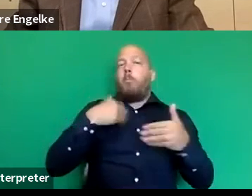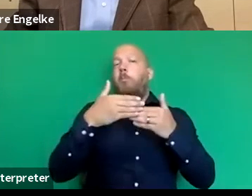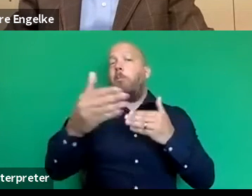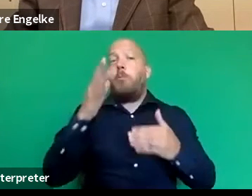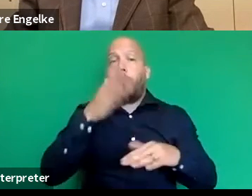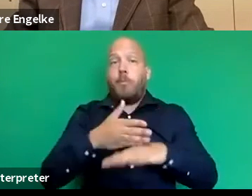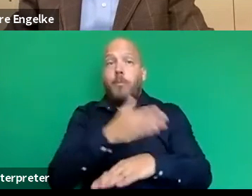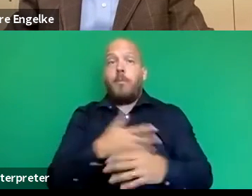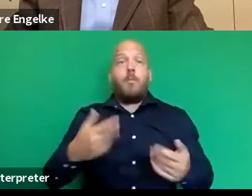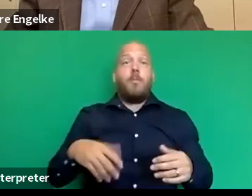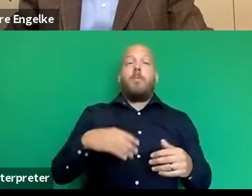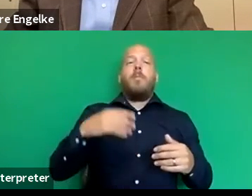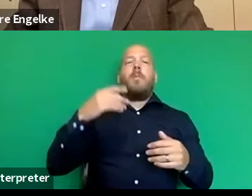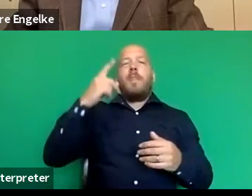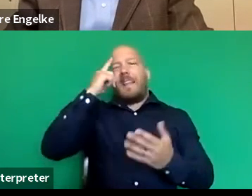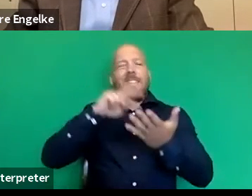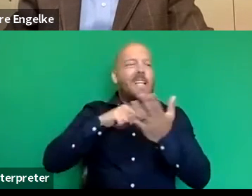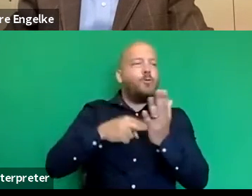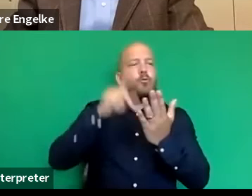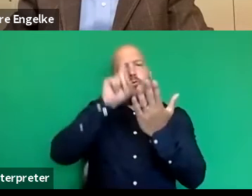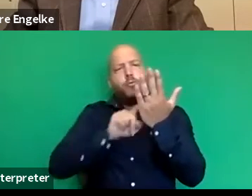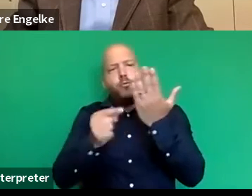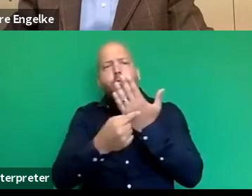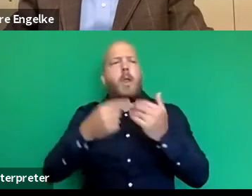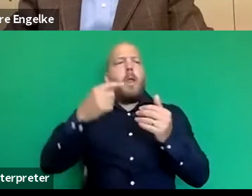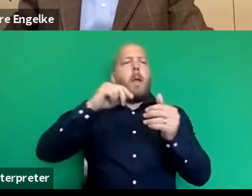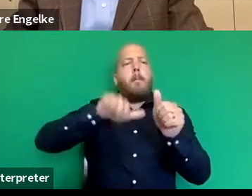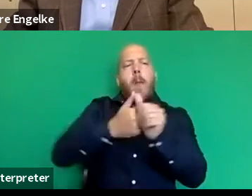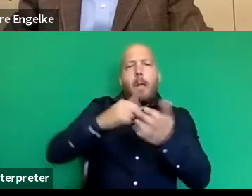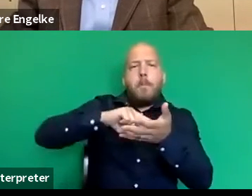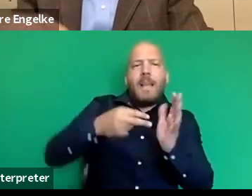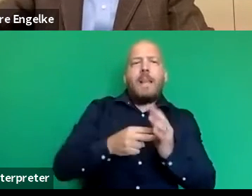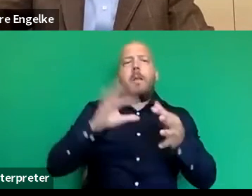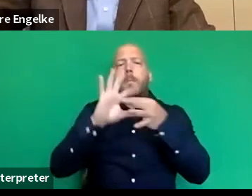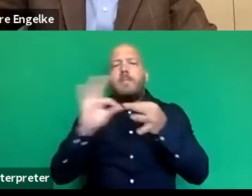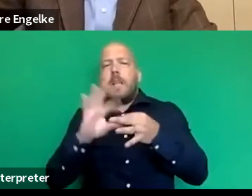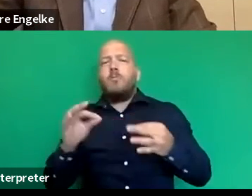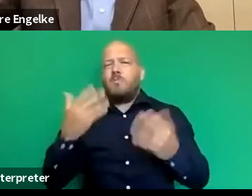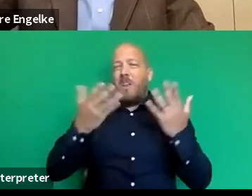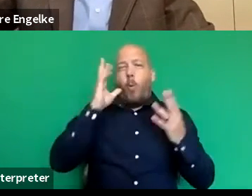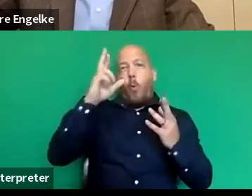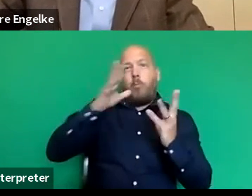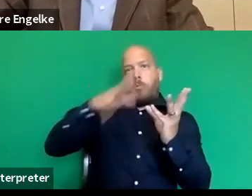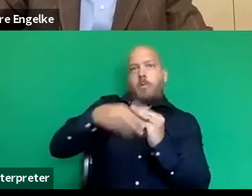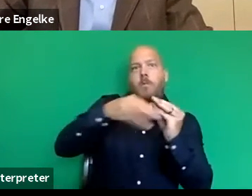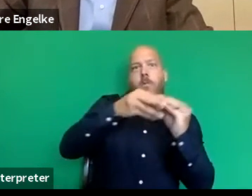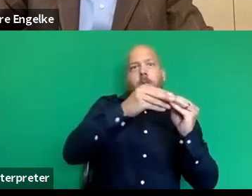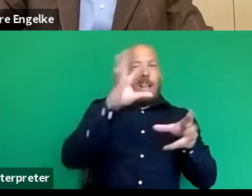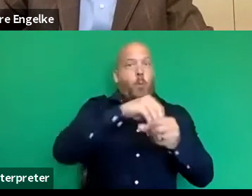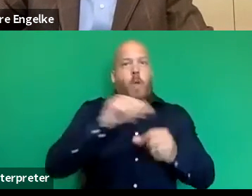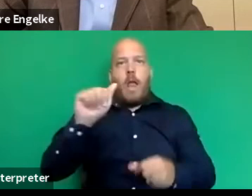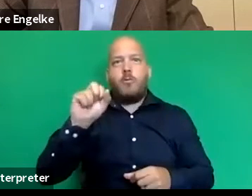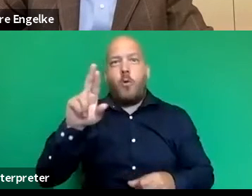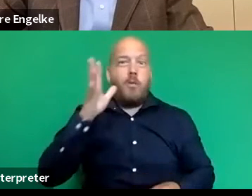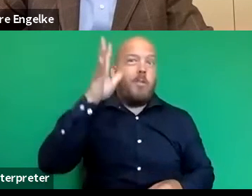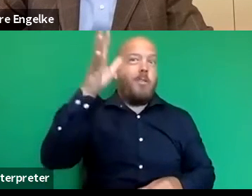intent of the speaker, maybe things that are in the future that we can look forward to. There's always the question of